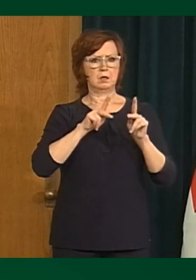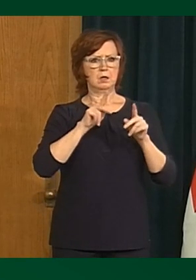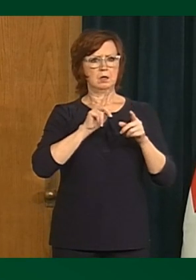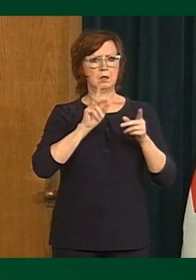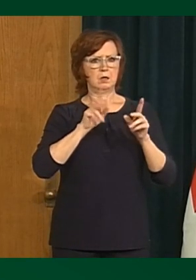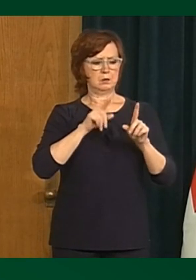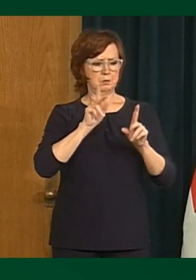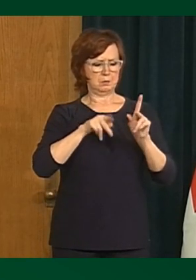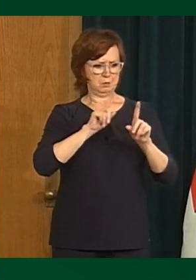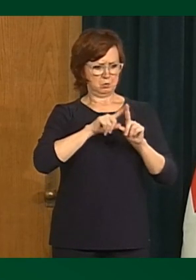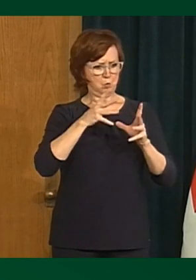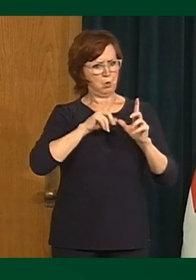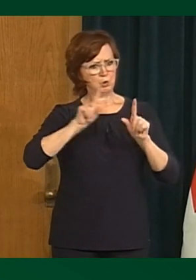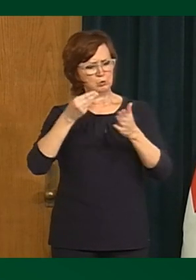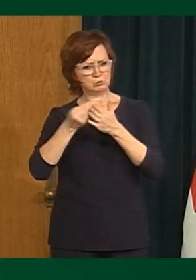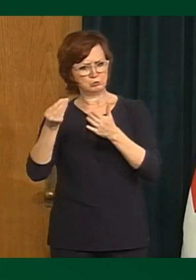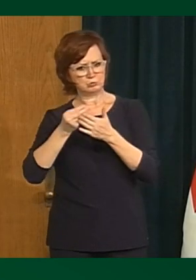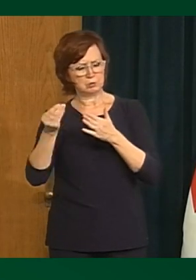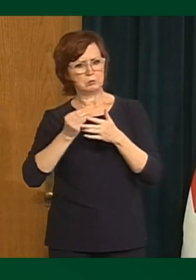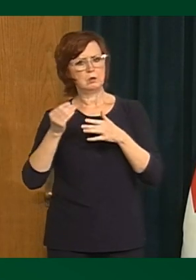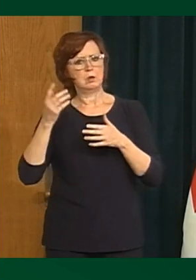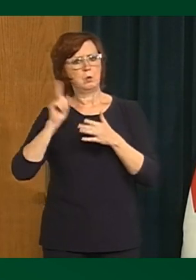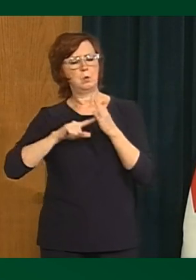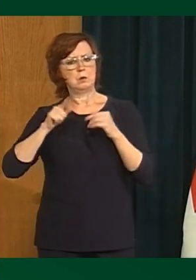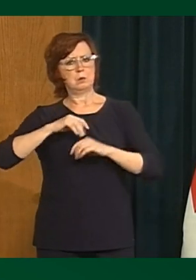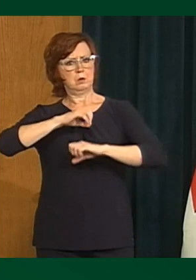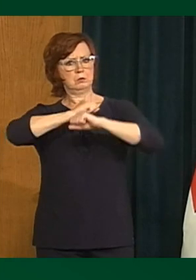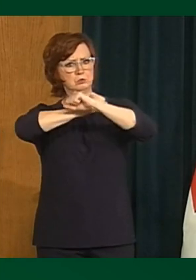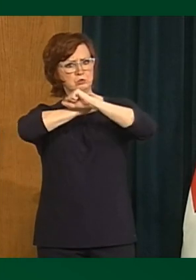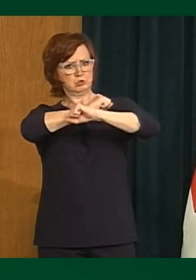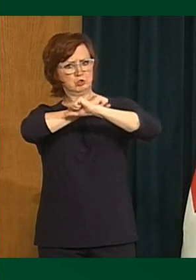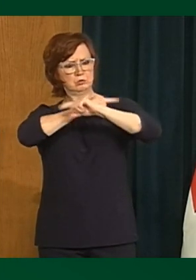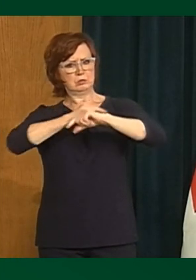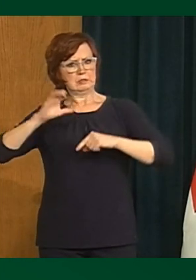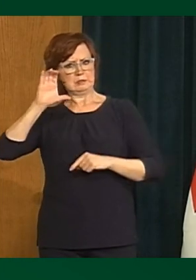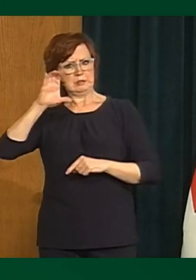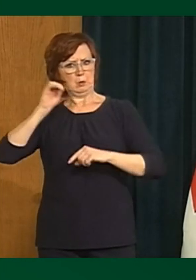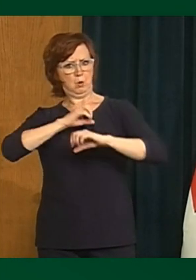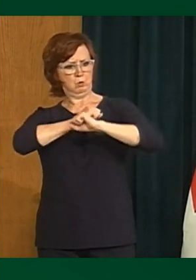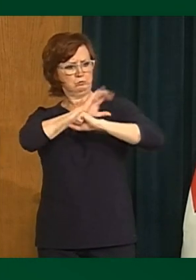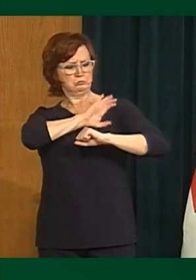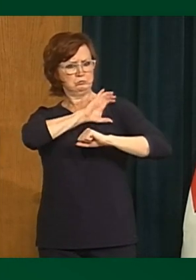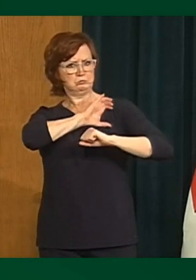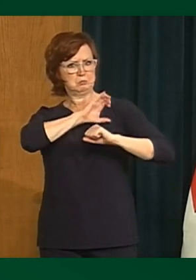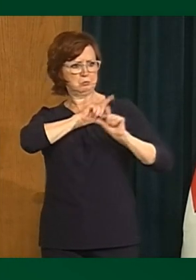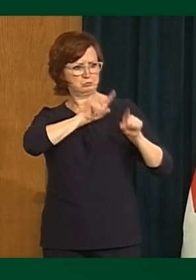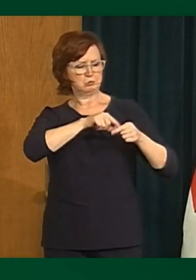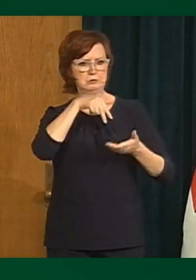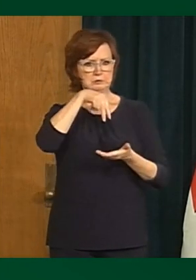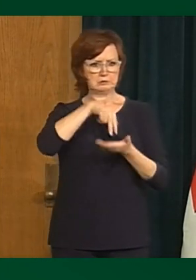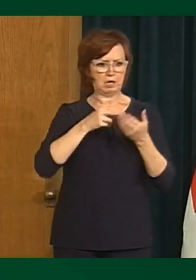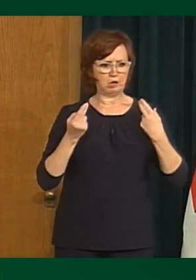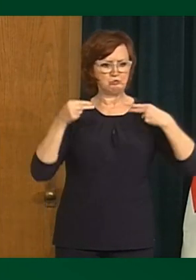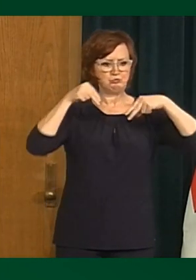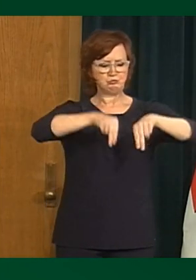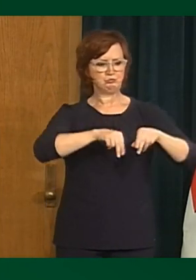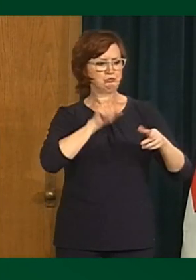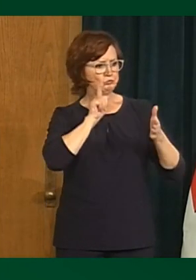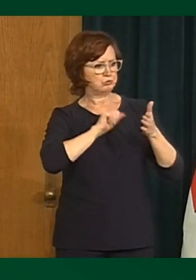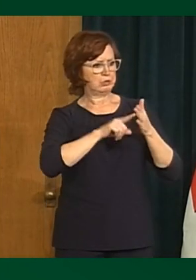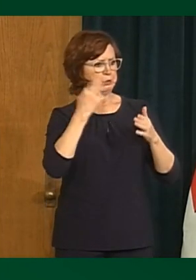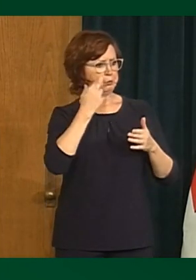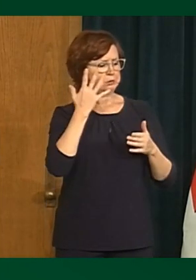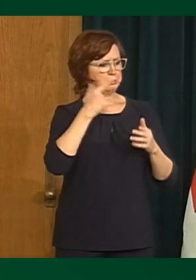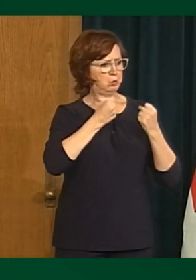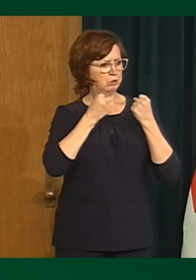clarity was given to the conservation officers, public safety officers, the locals that were at the checkpoints? Is